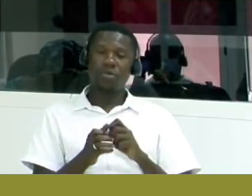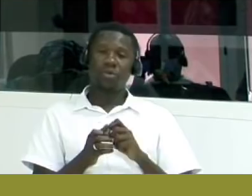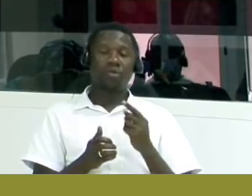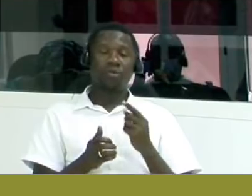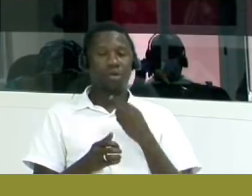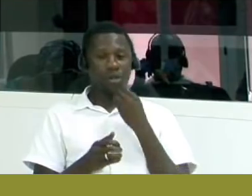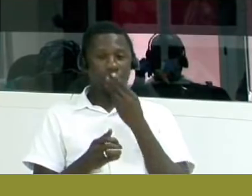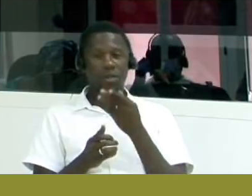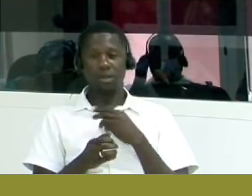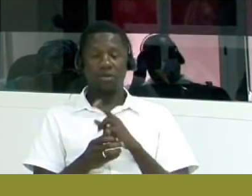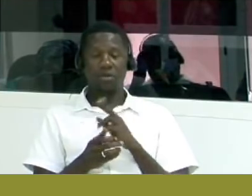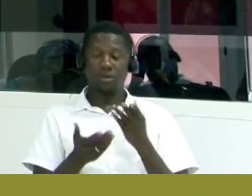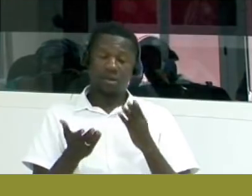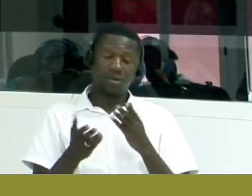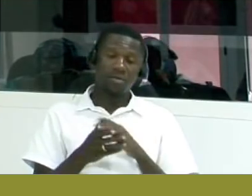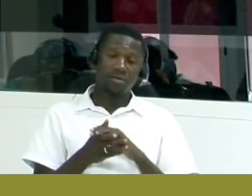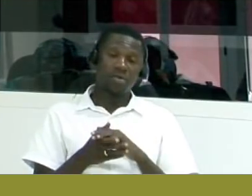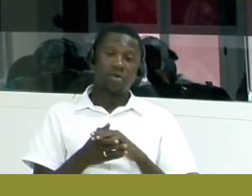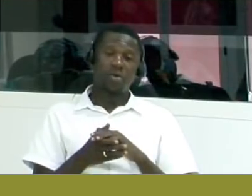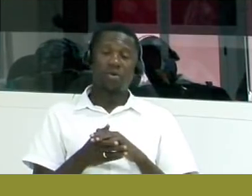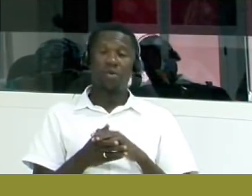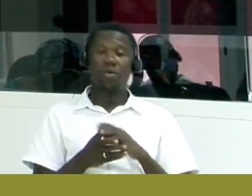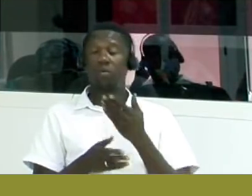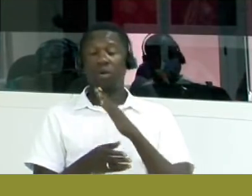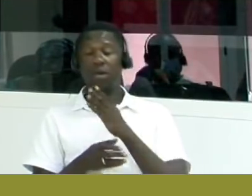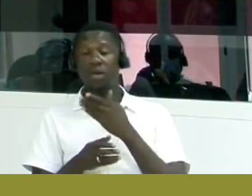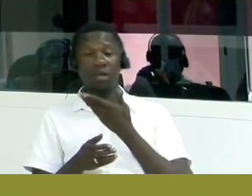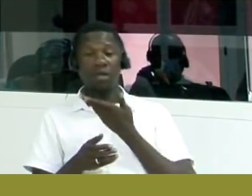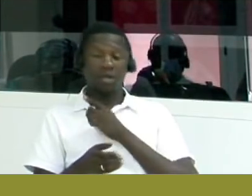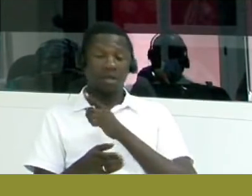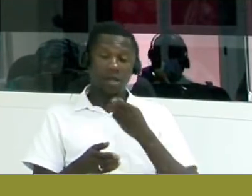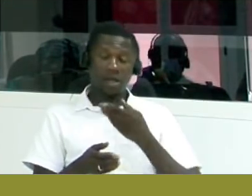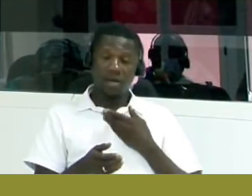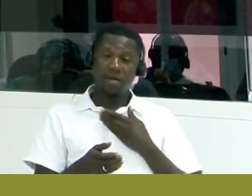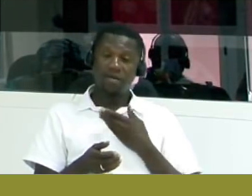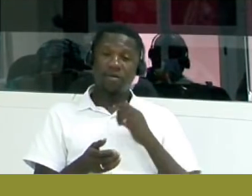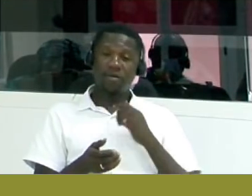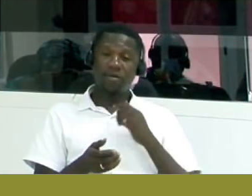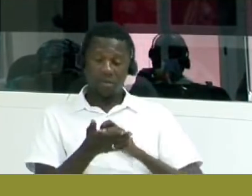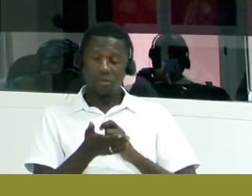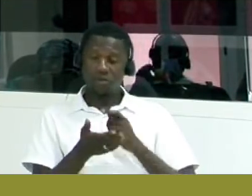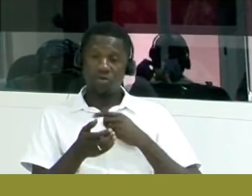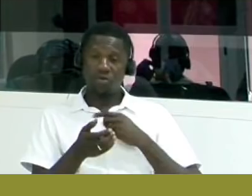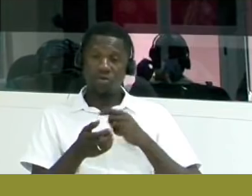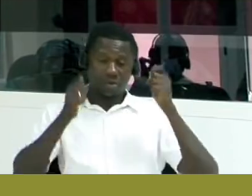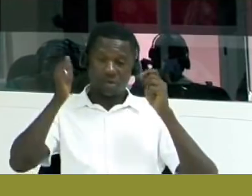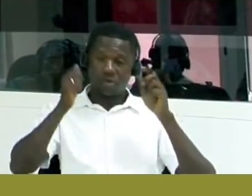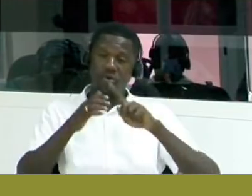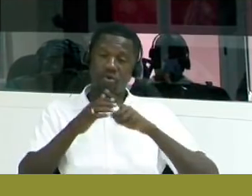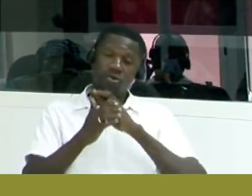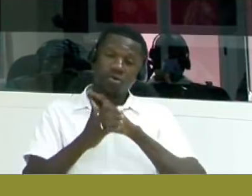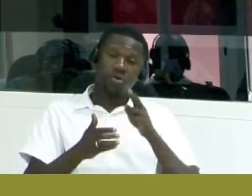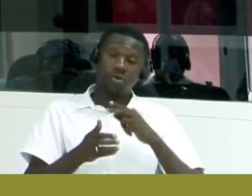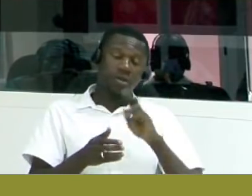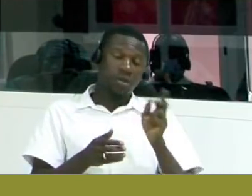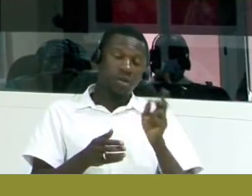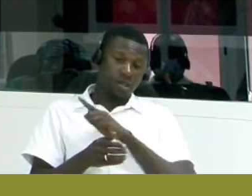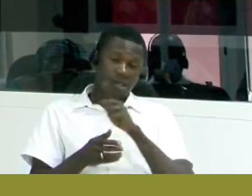of course, they were quite adamant, and they said whether they had permission to demonstrate or not, they were going to demonstrate. There